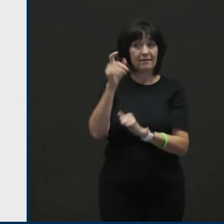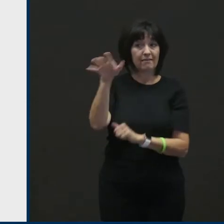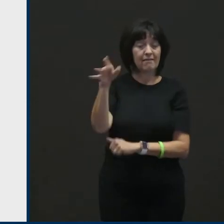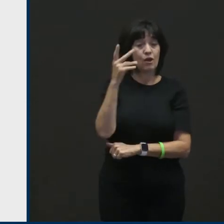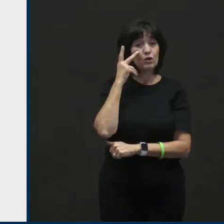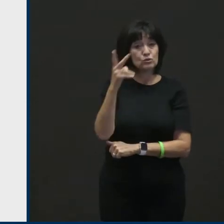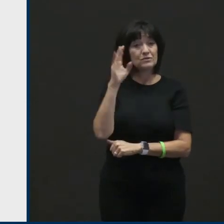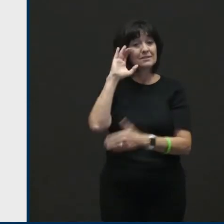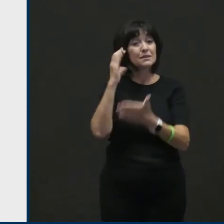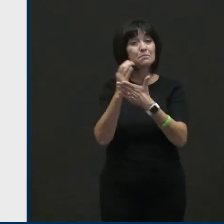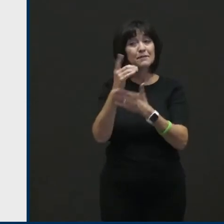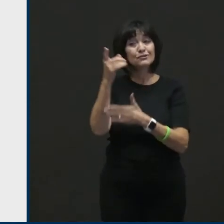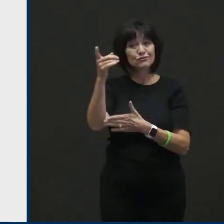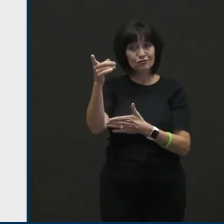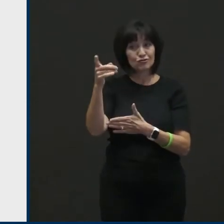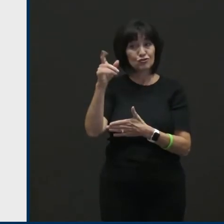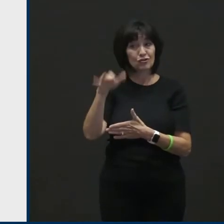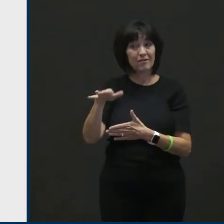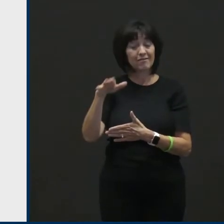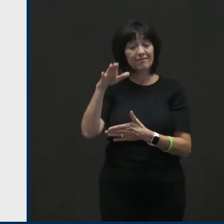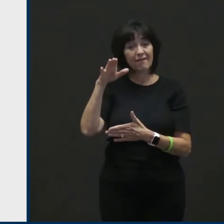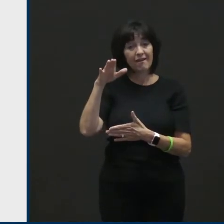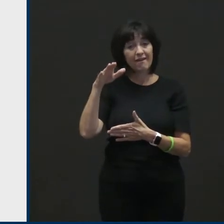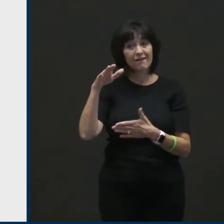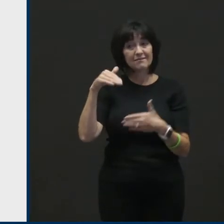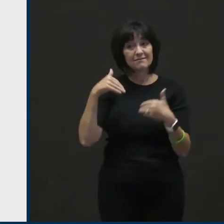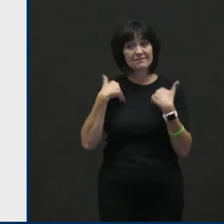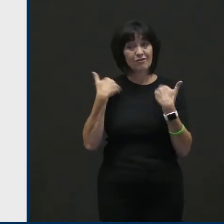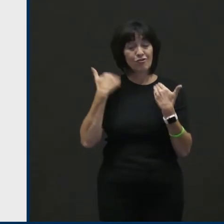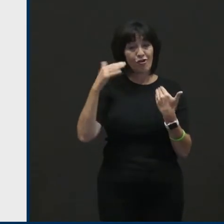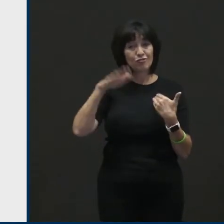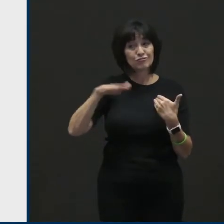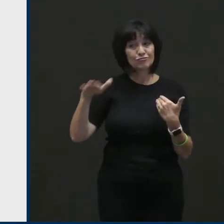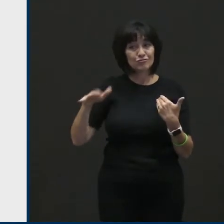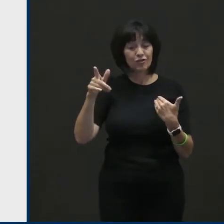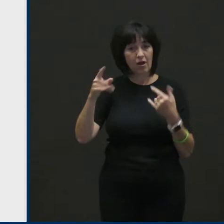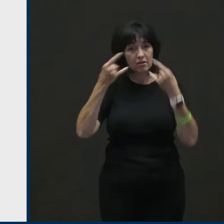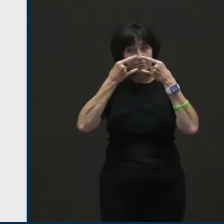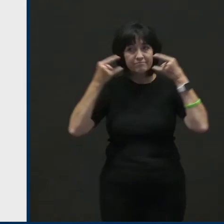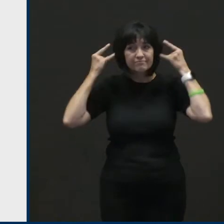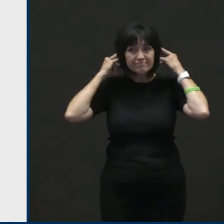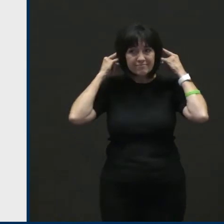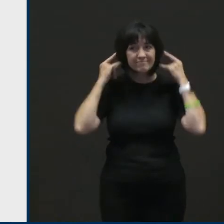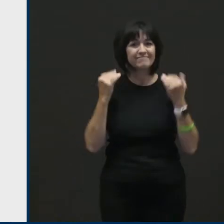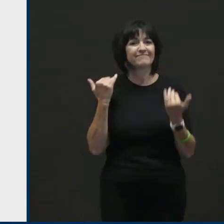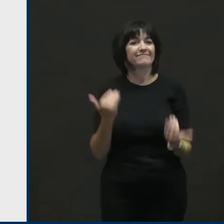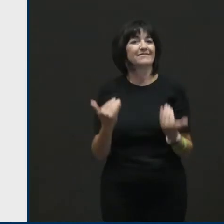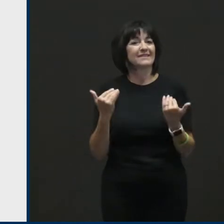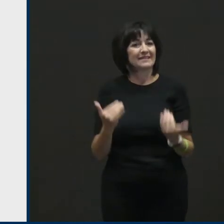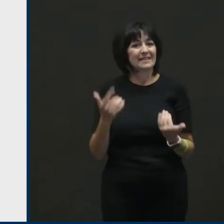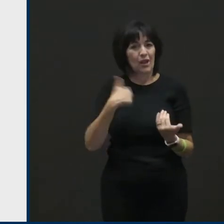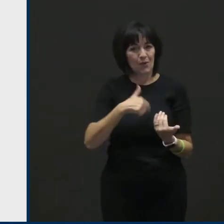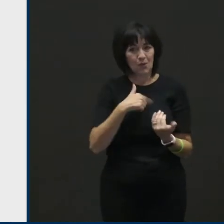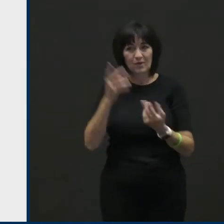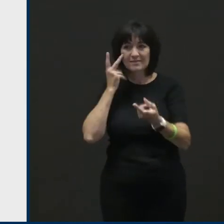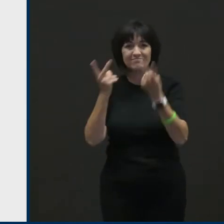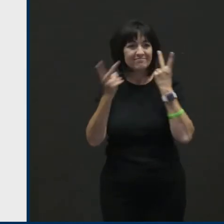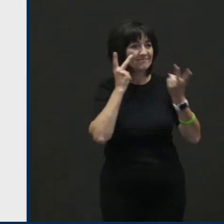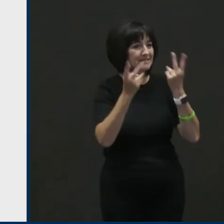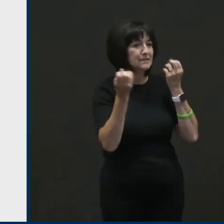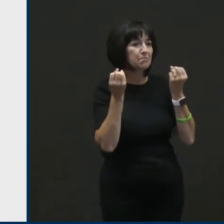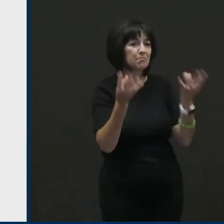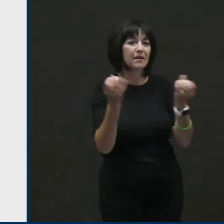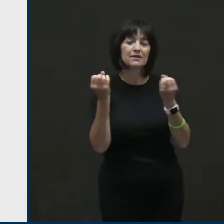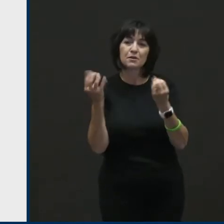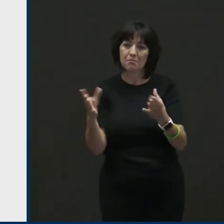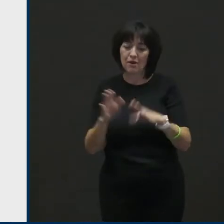a face mask. And the reality is, I think everywhere we go now, we're seeing a lot of children, especially